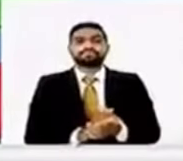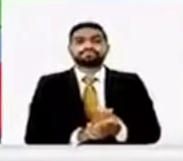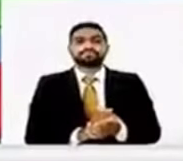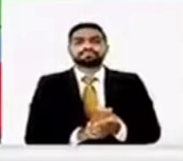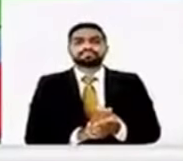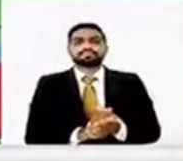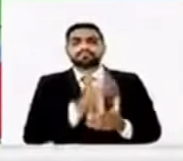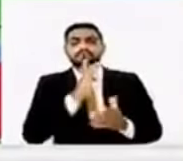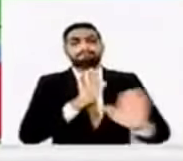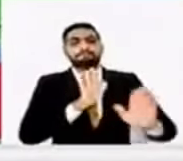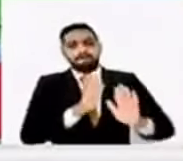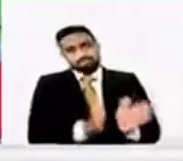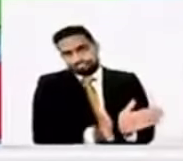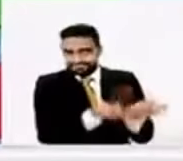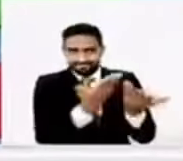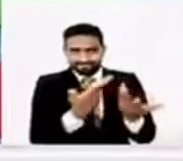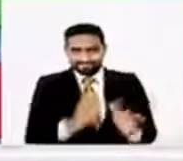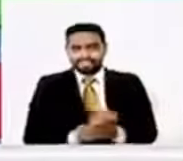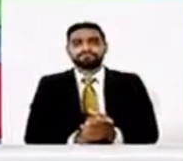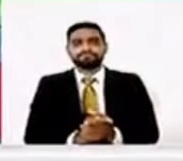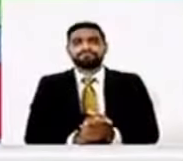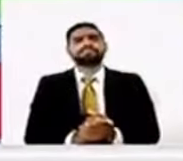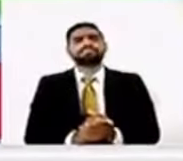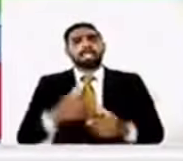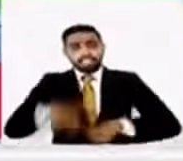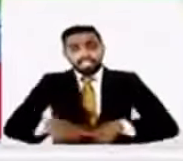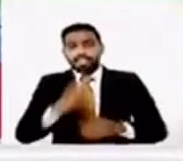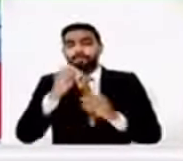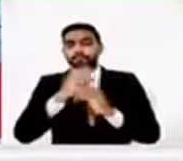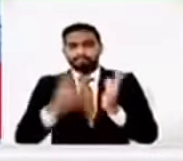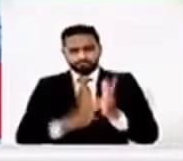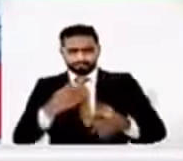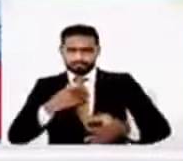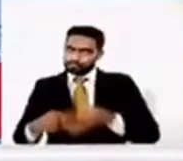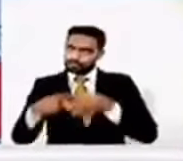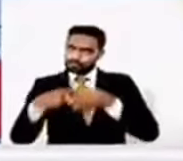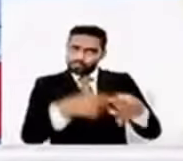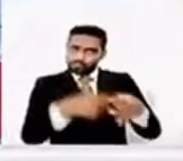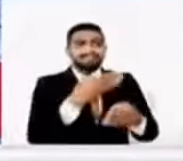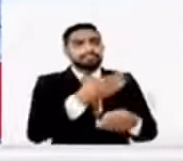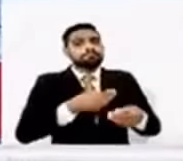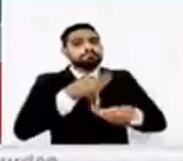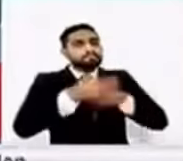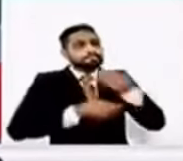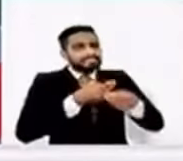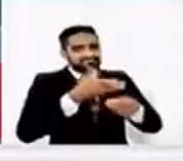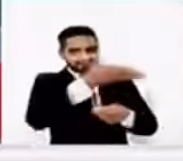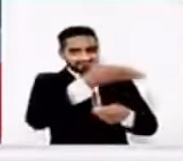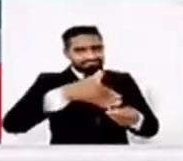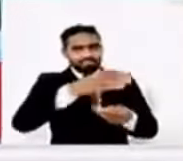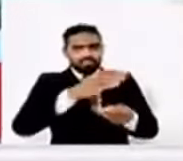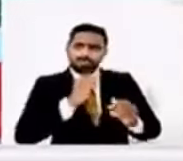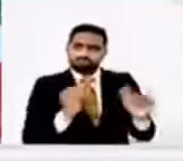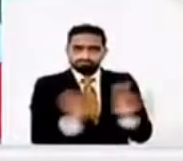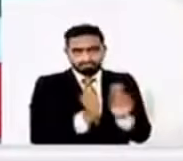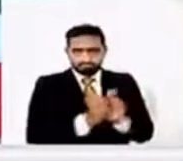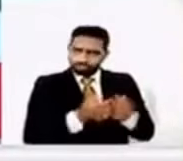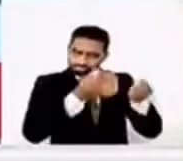he questioned whether these companies are doing enough, and are they, you